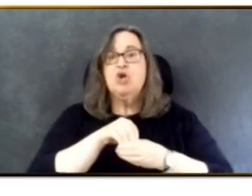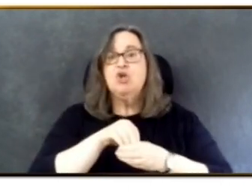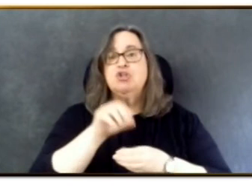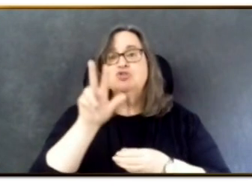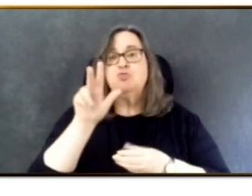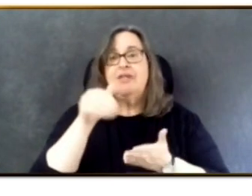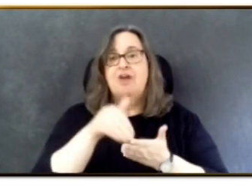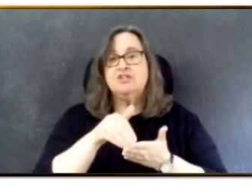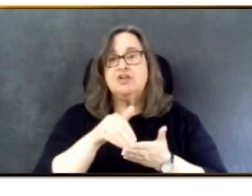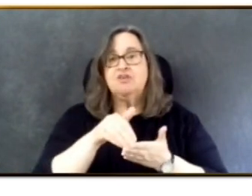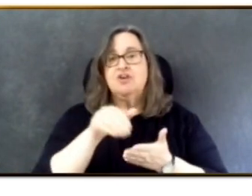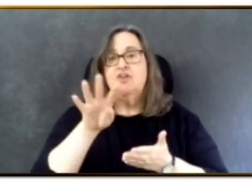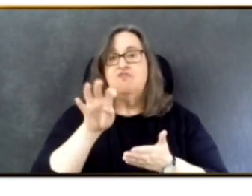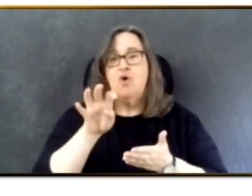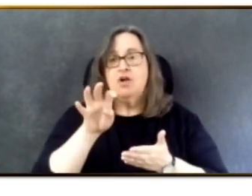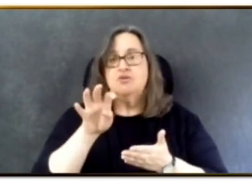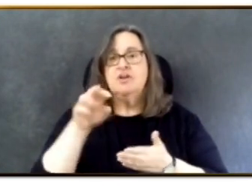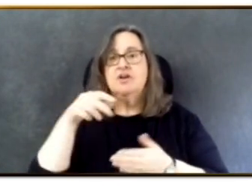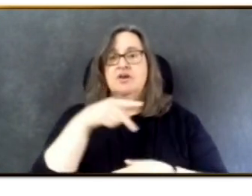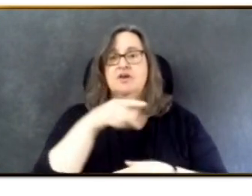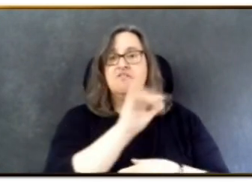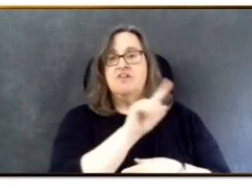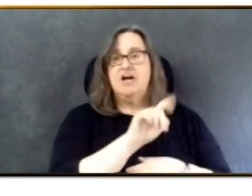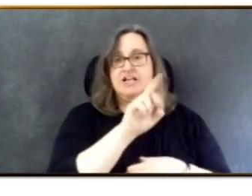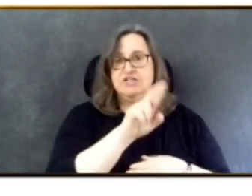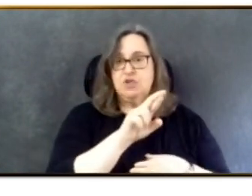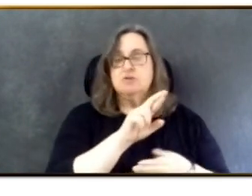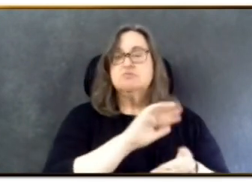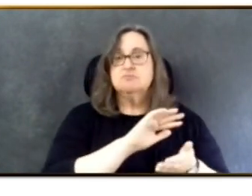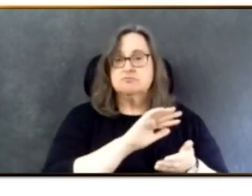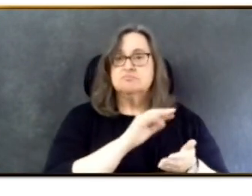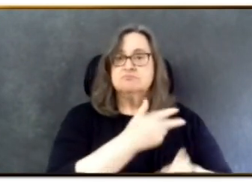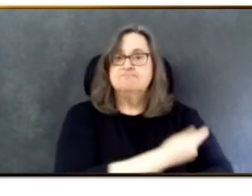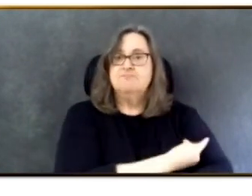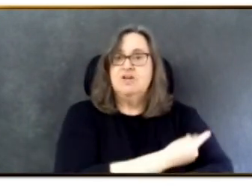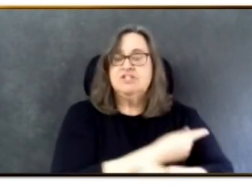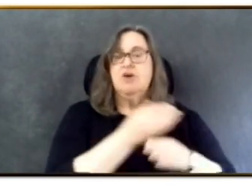23,400 Pfizer doses outside of the city of Chicago,